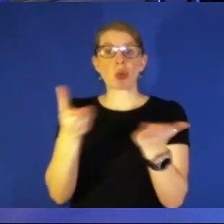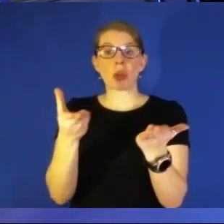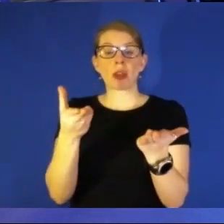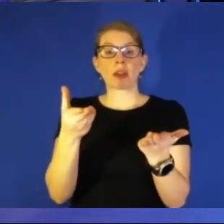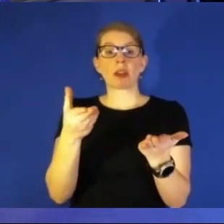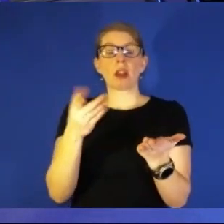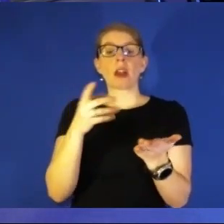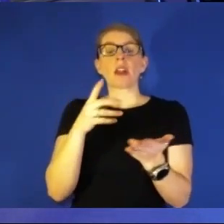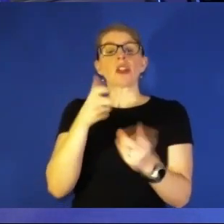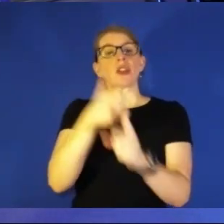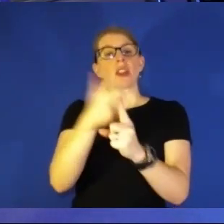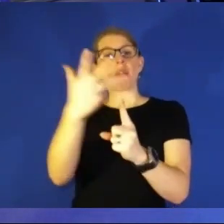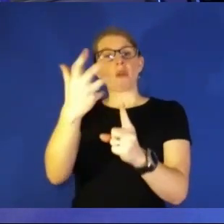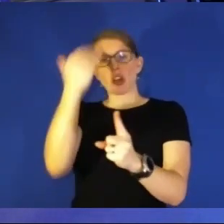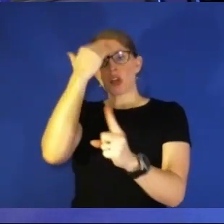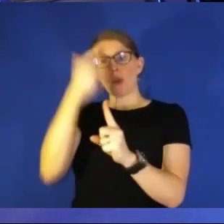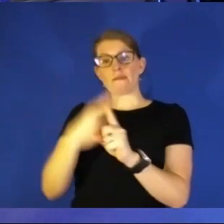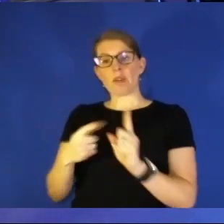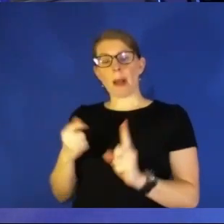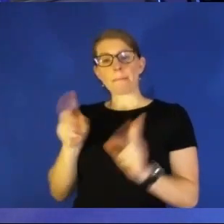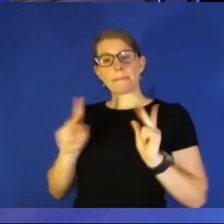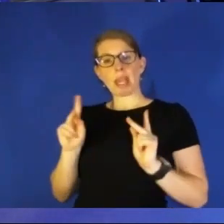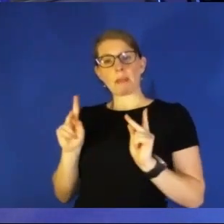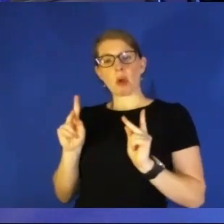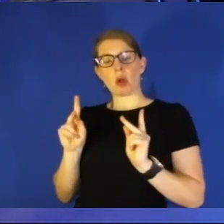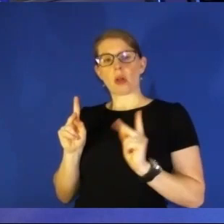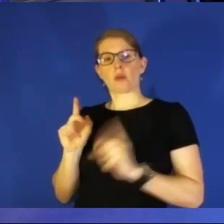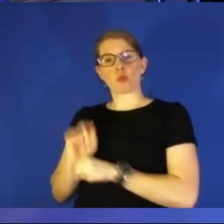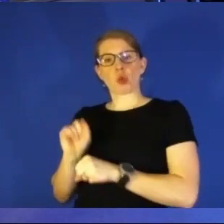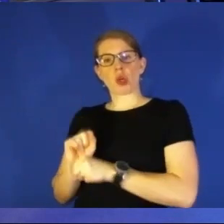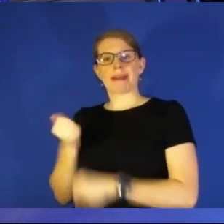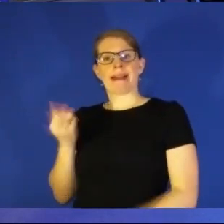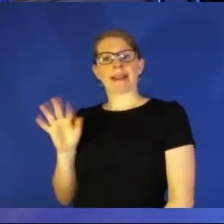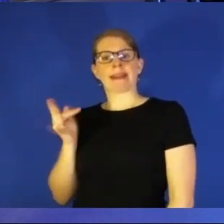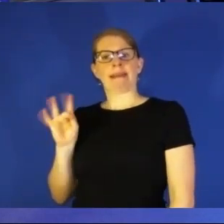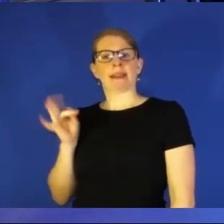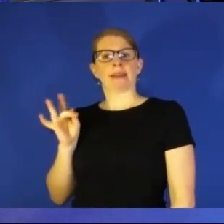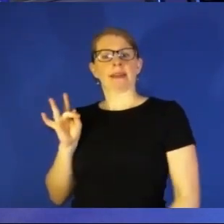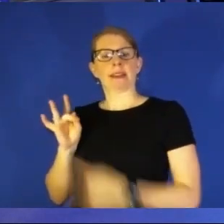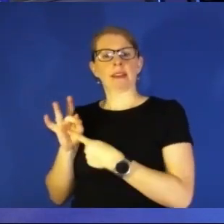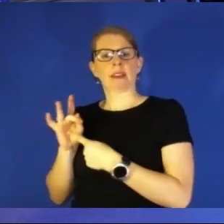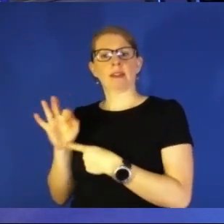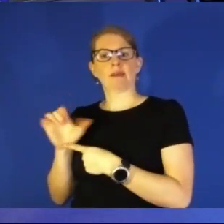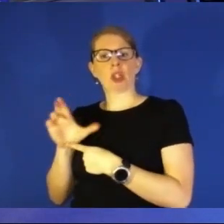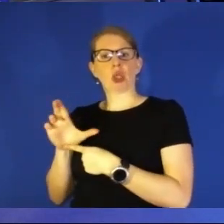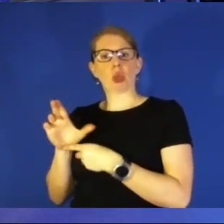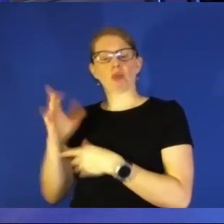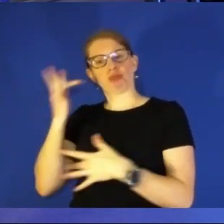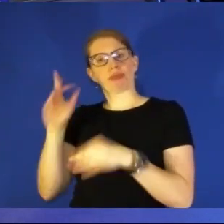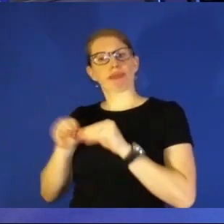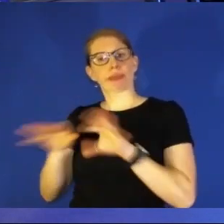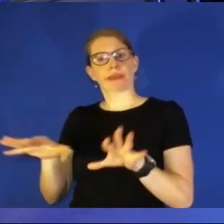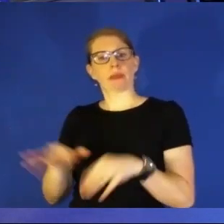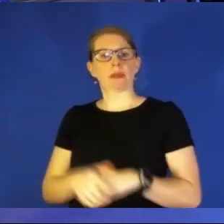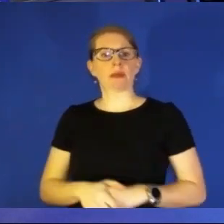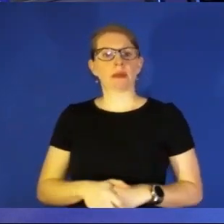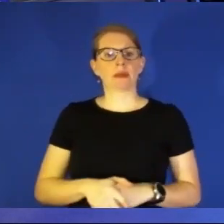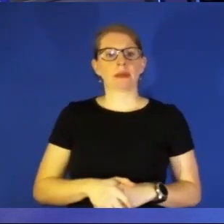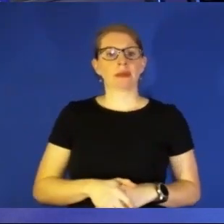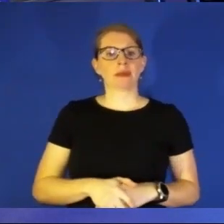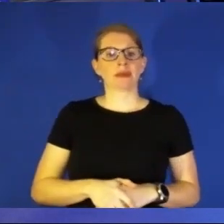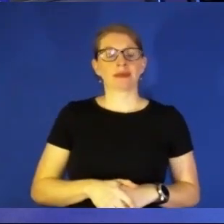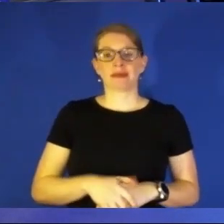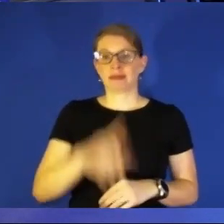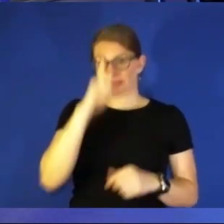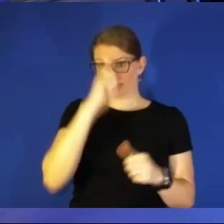have wanted to know from the people who were on the front lines of the 1918 flu pandemic? Do you have an Do you initial want to take thought,